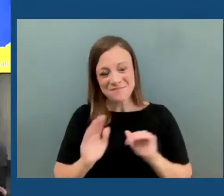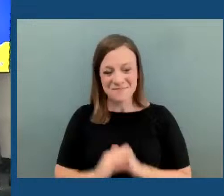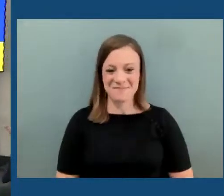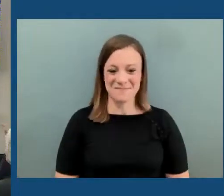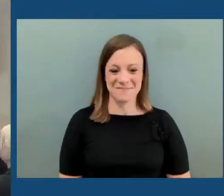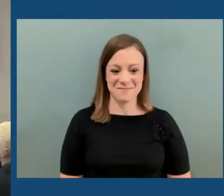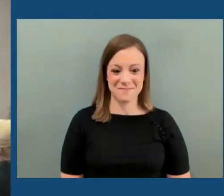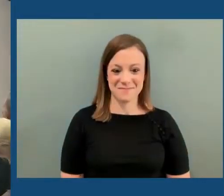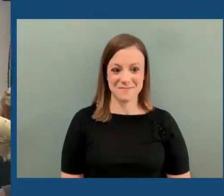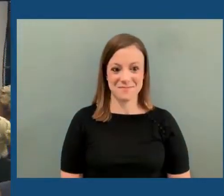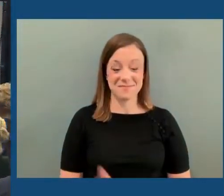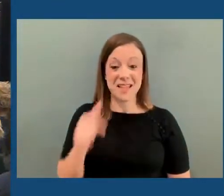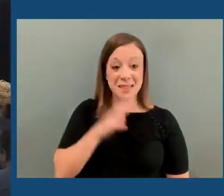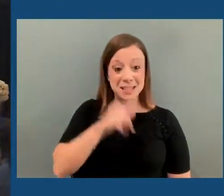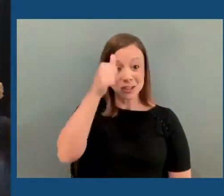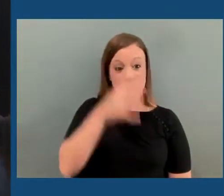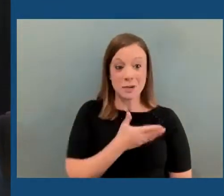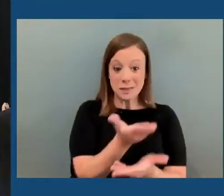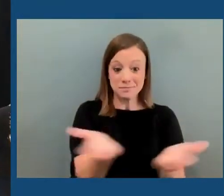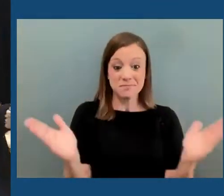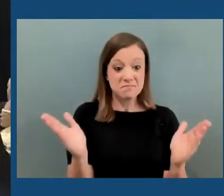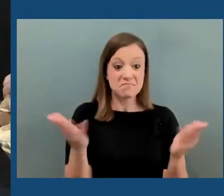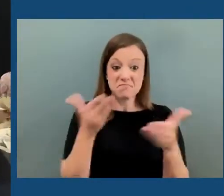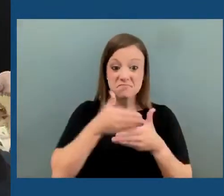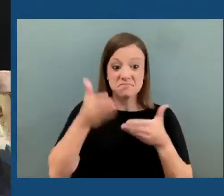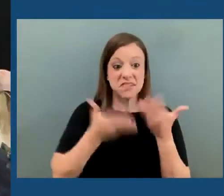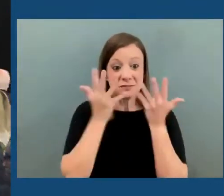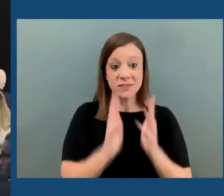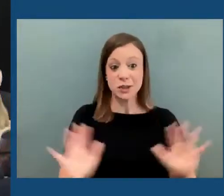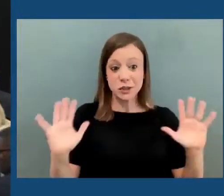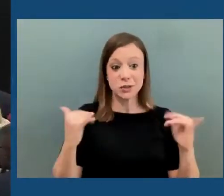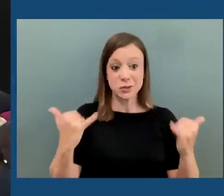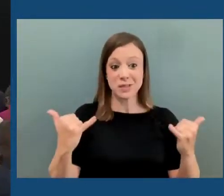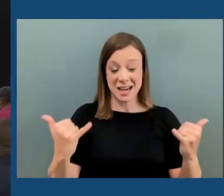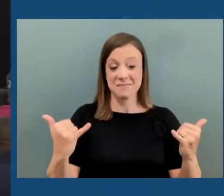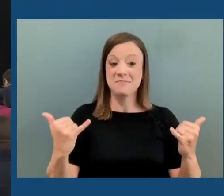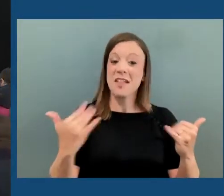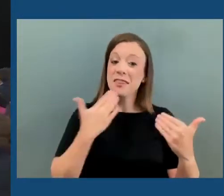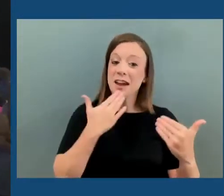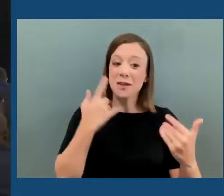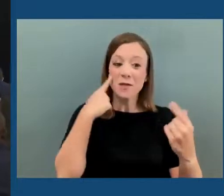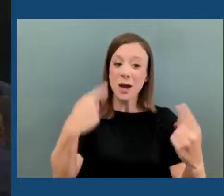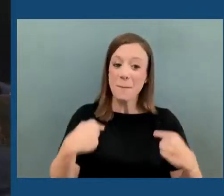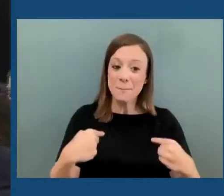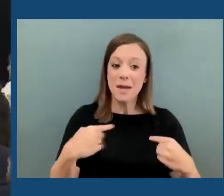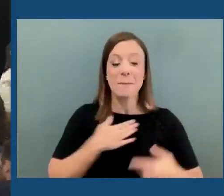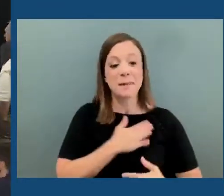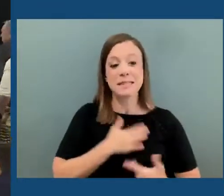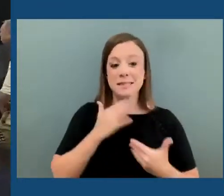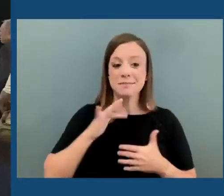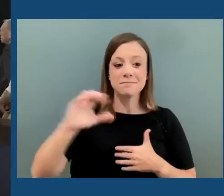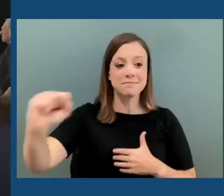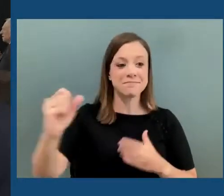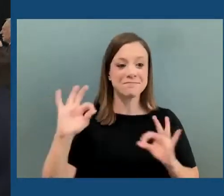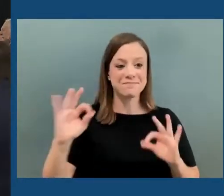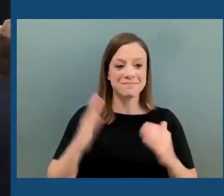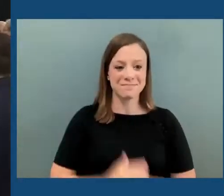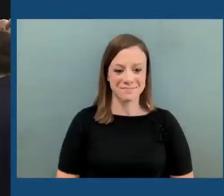Ladies and gentlemen, that concludes today's event. Thank you for attending. Please make your way to the exits.